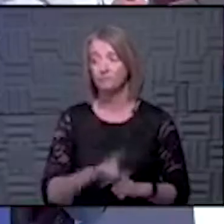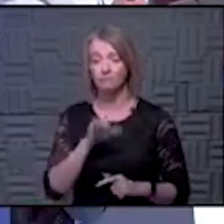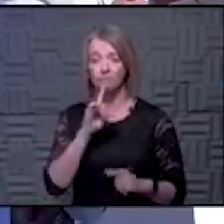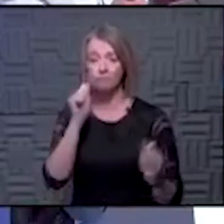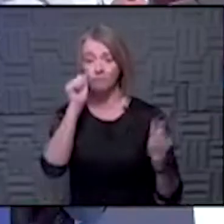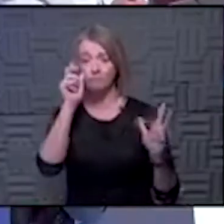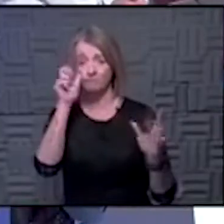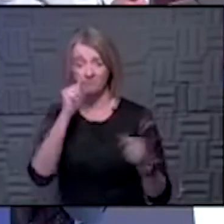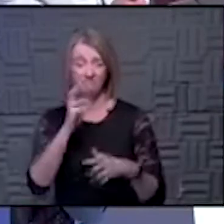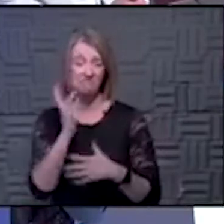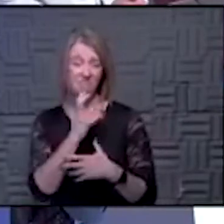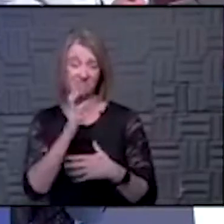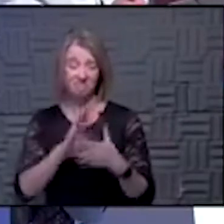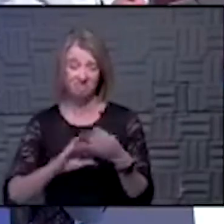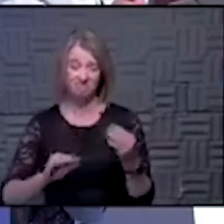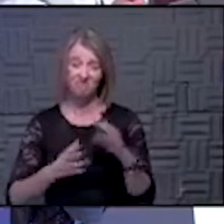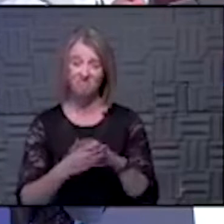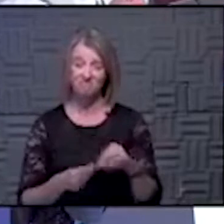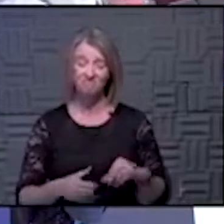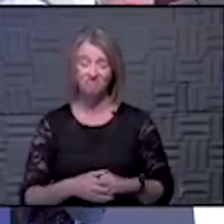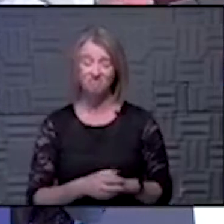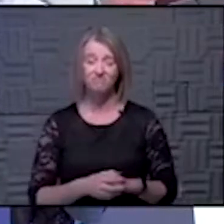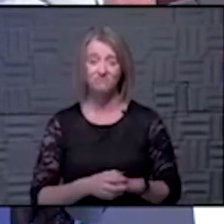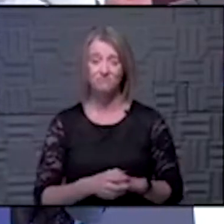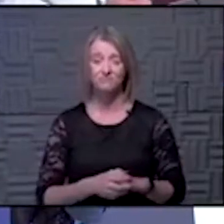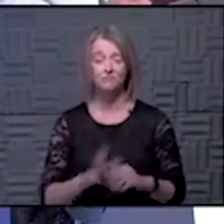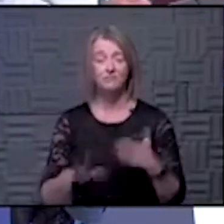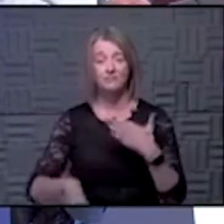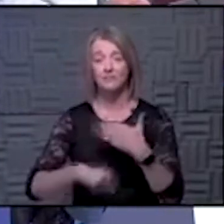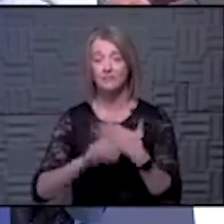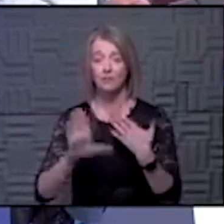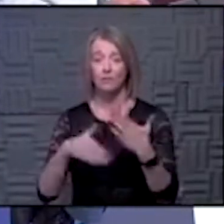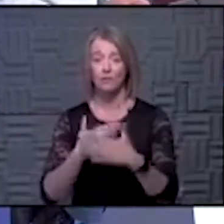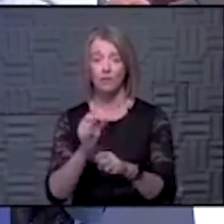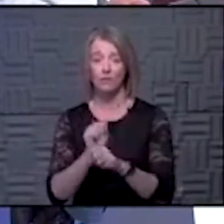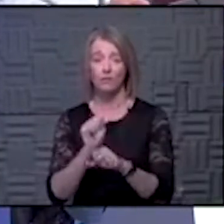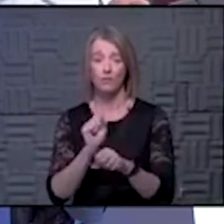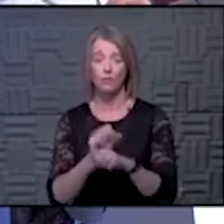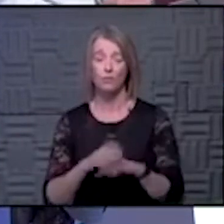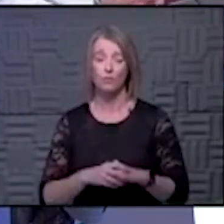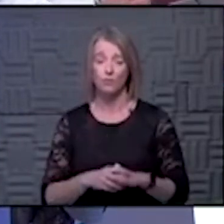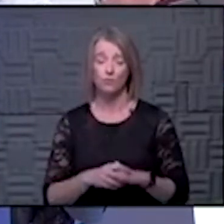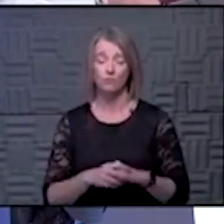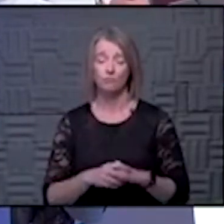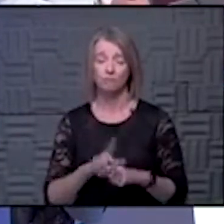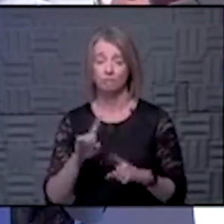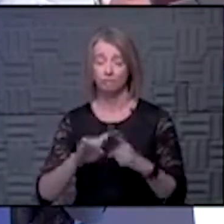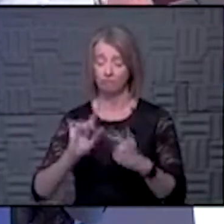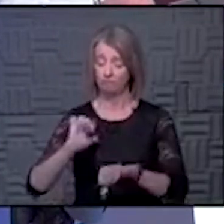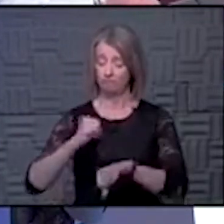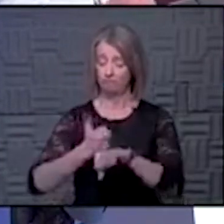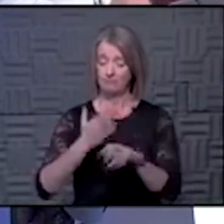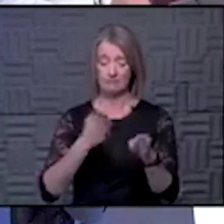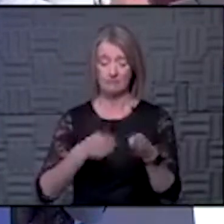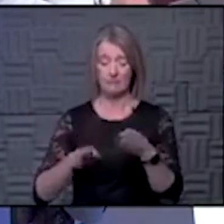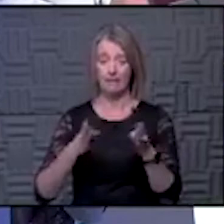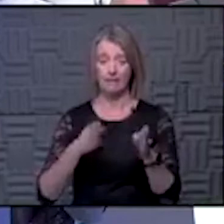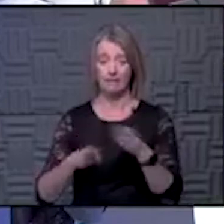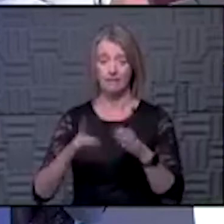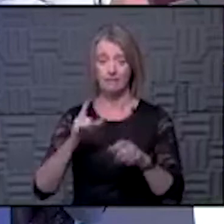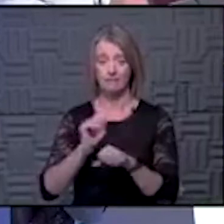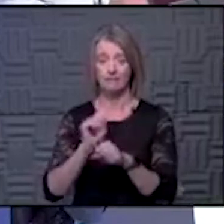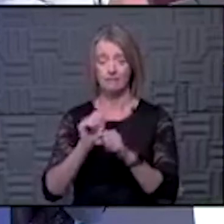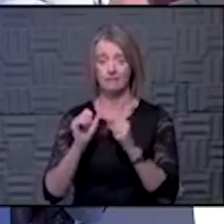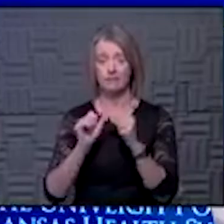incredible stories there. And I think I'll just say all of that work to set up plans that